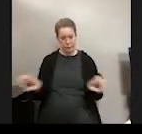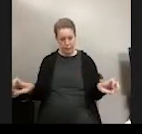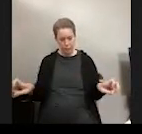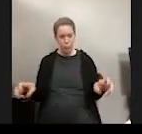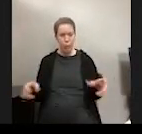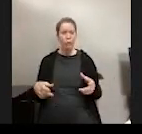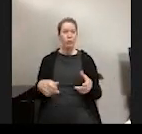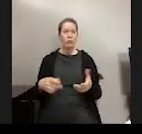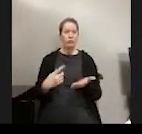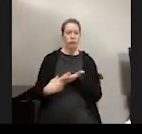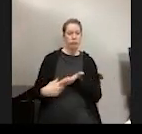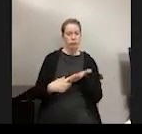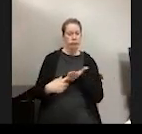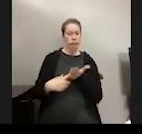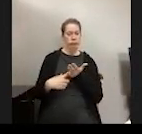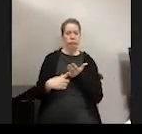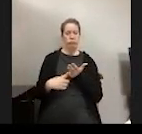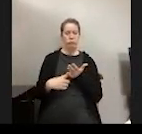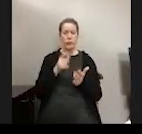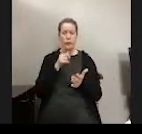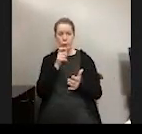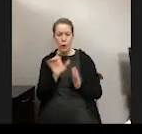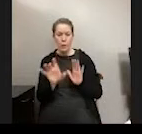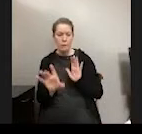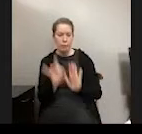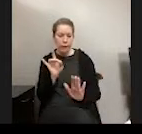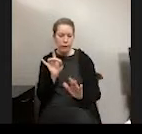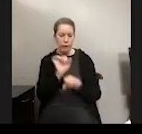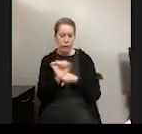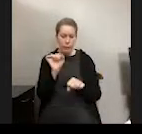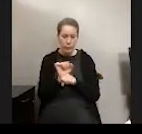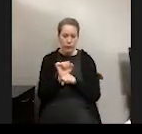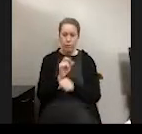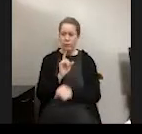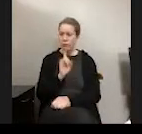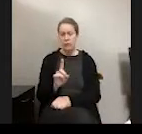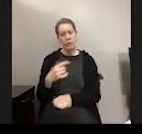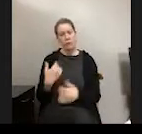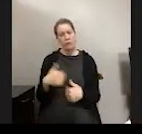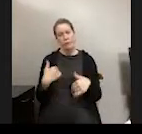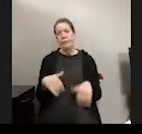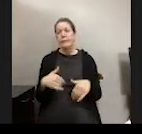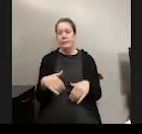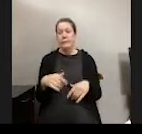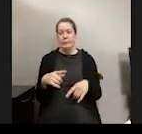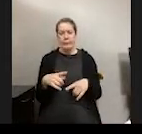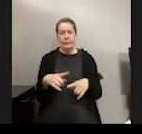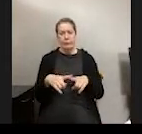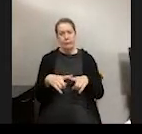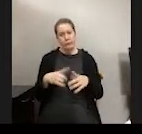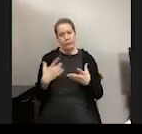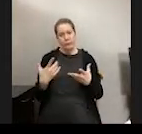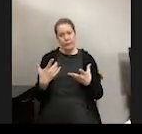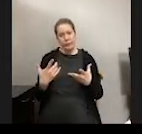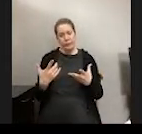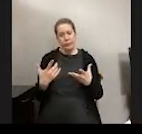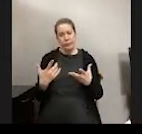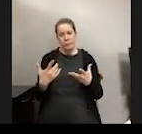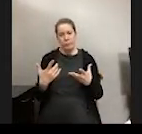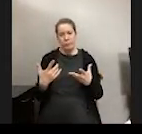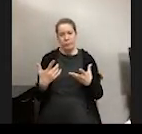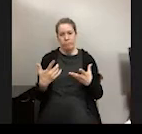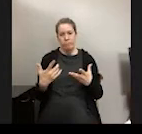are selecting the work. So there's a lot of different components to that. And then definitely having different types